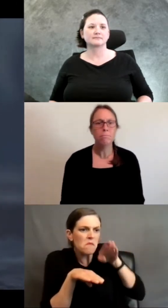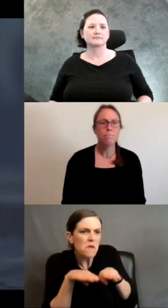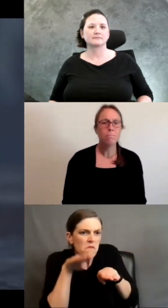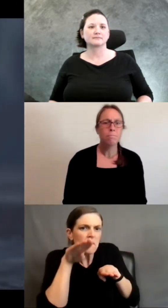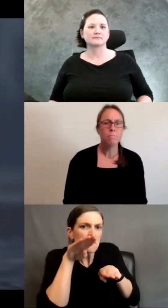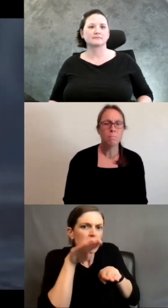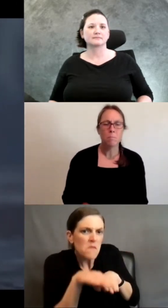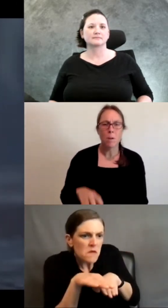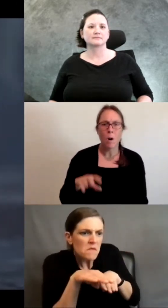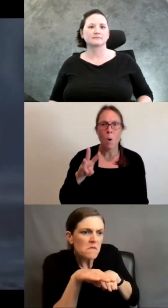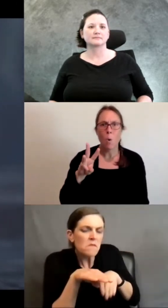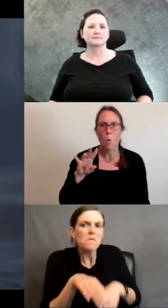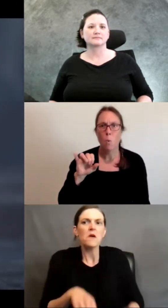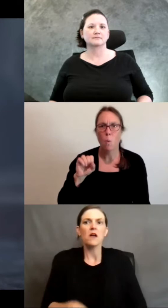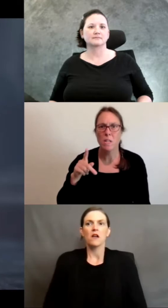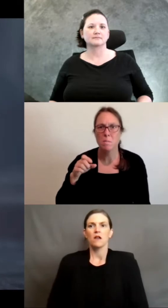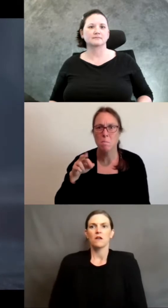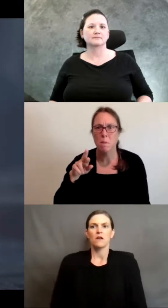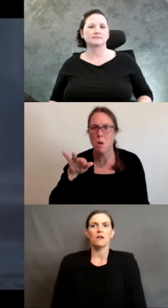Wisperia was right!